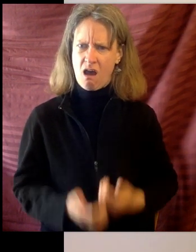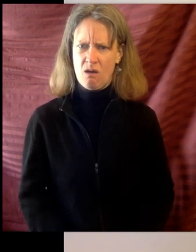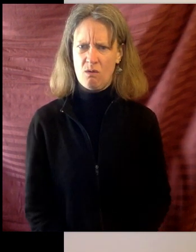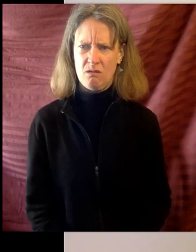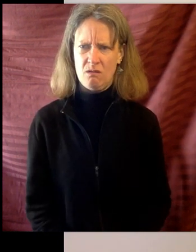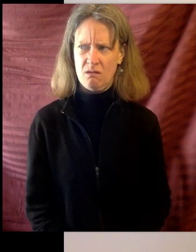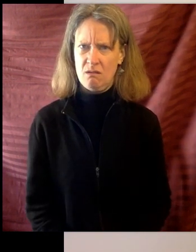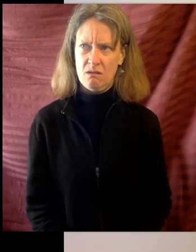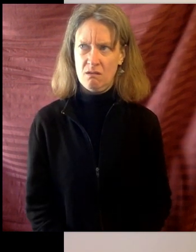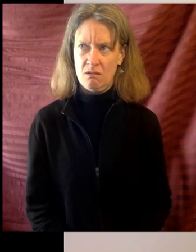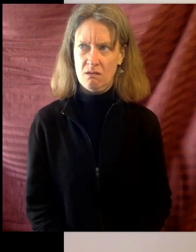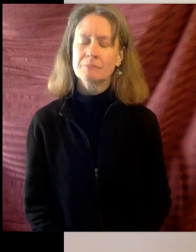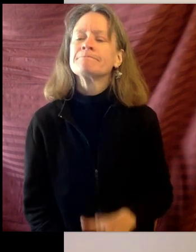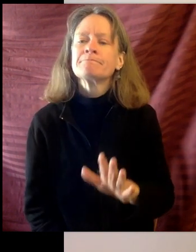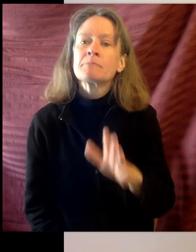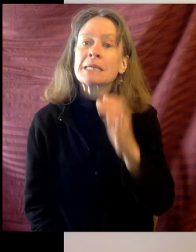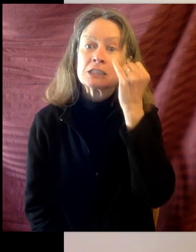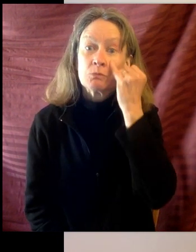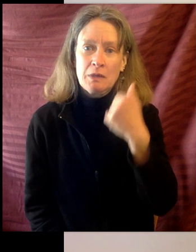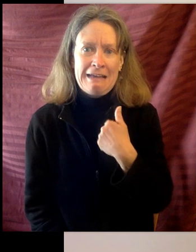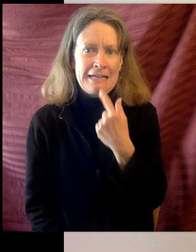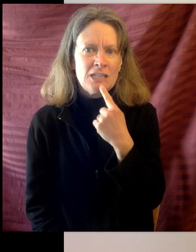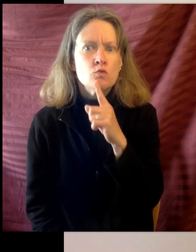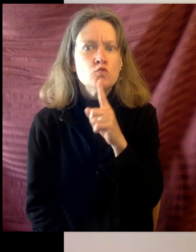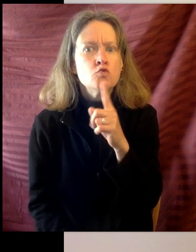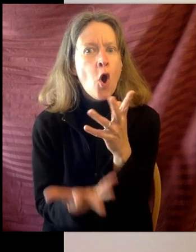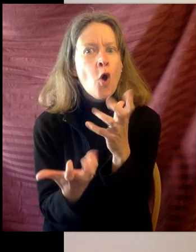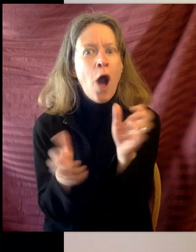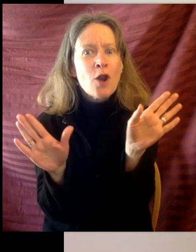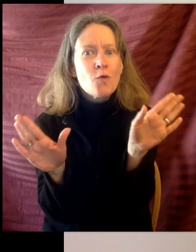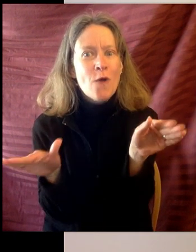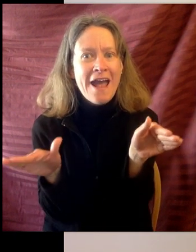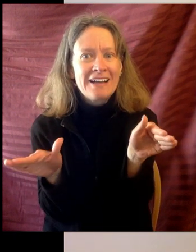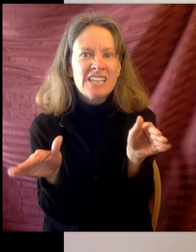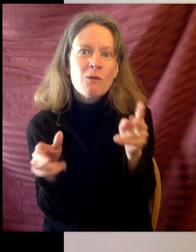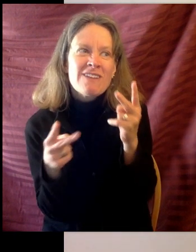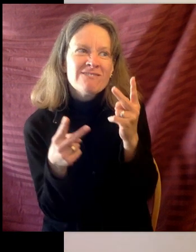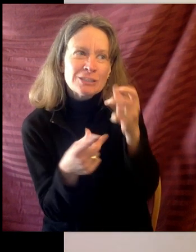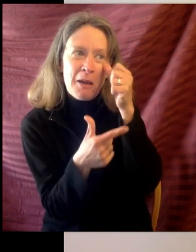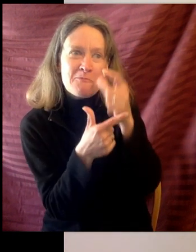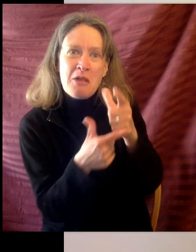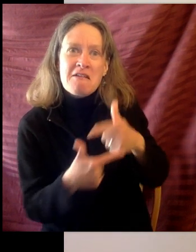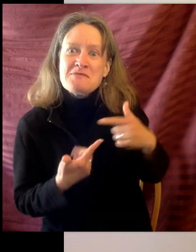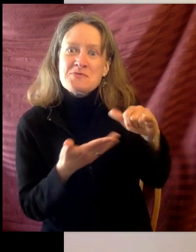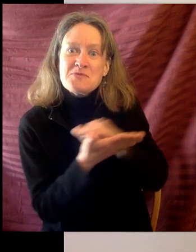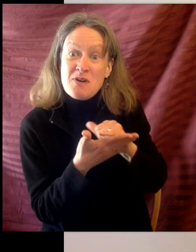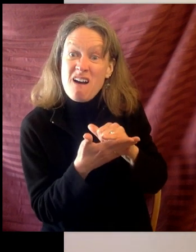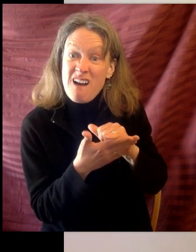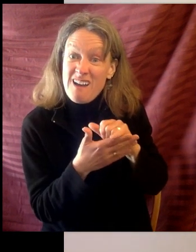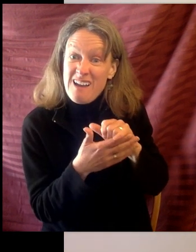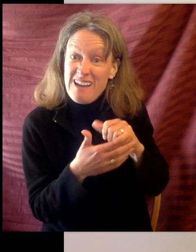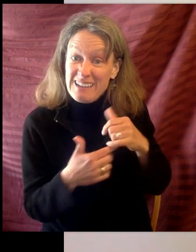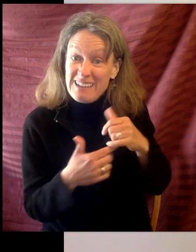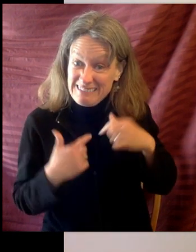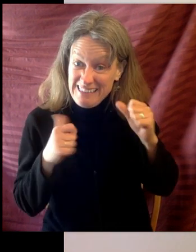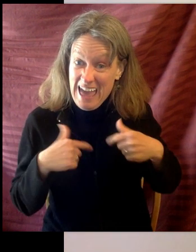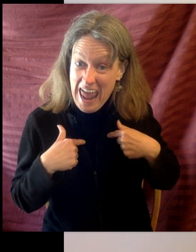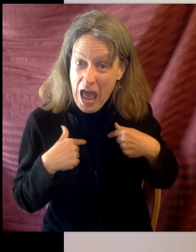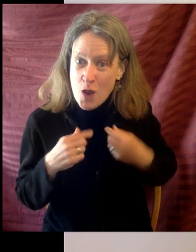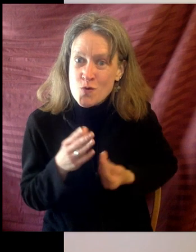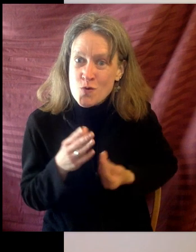I really need wings because I really need to fly to New York to see my brother, can I just